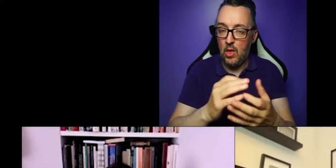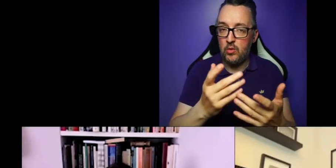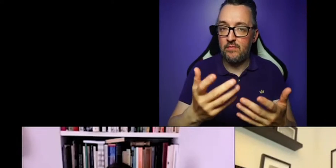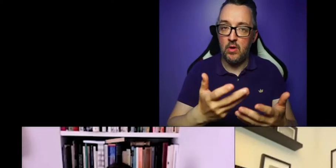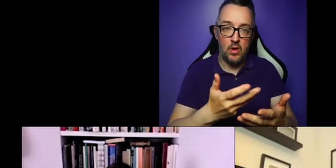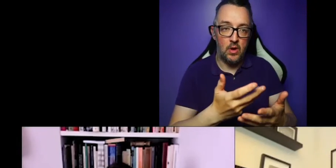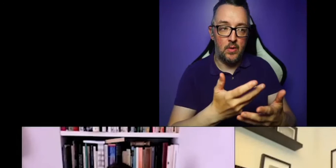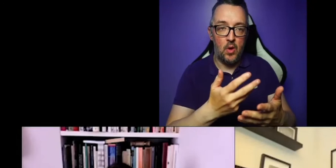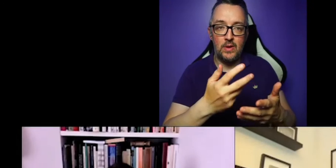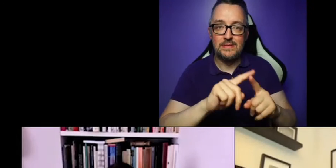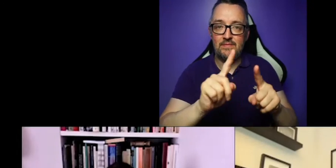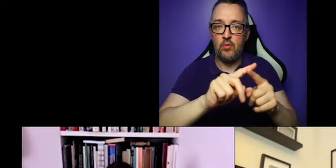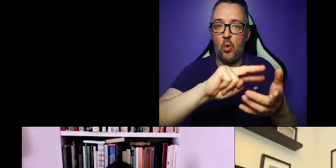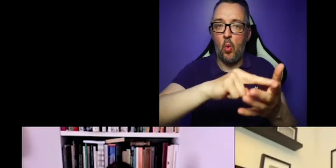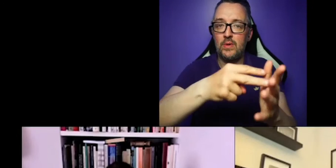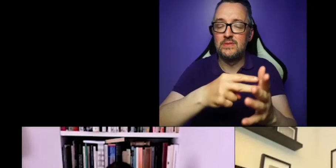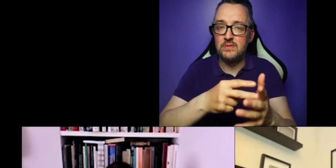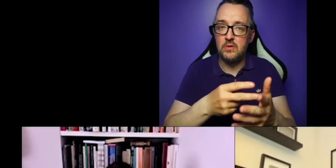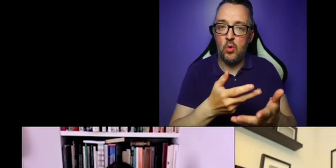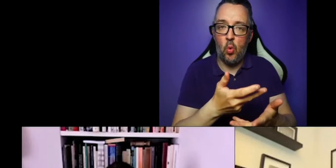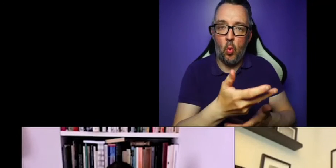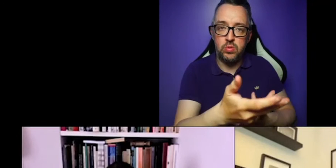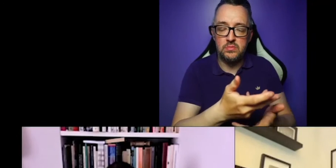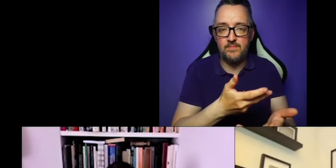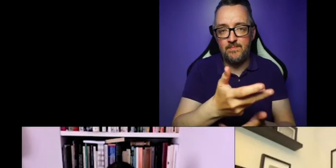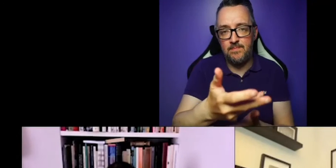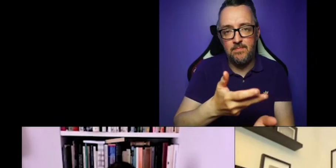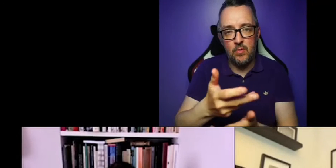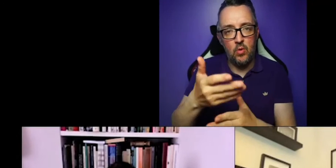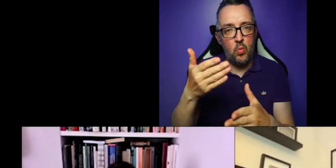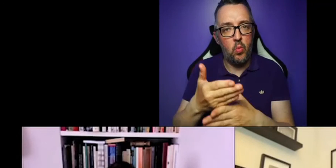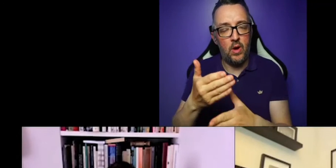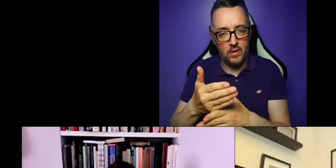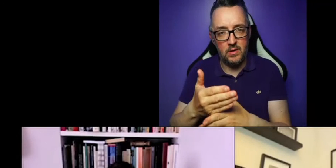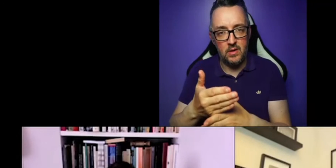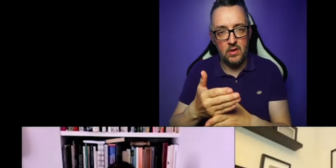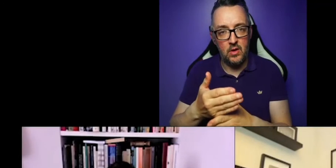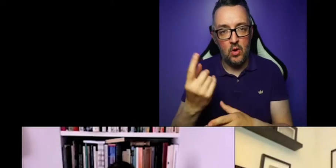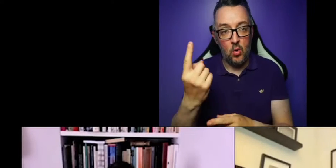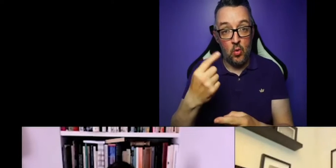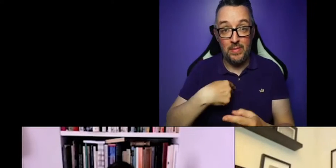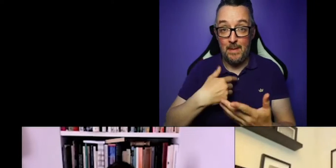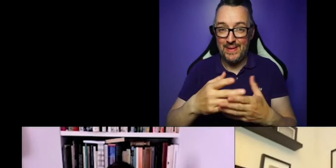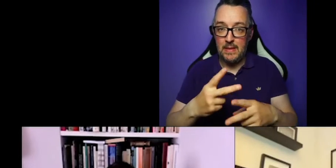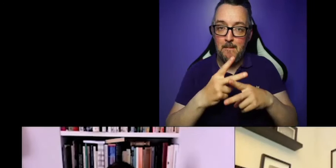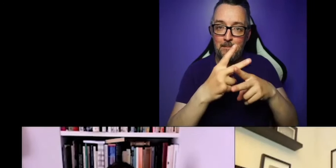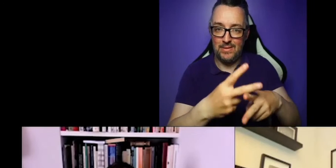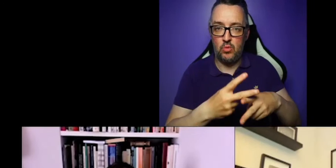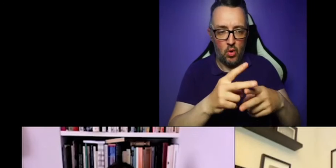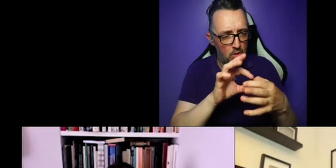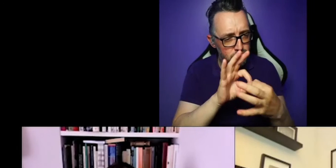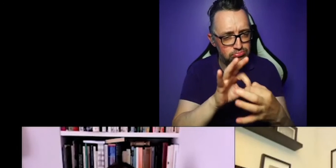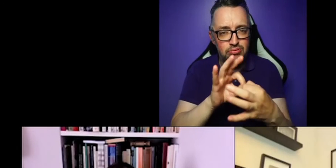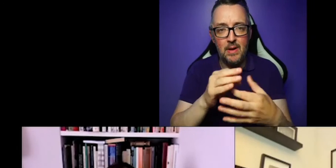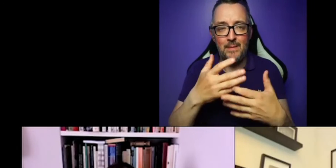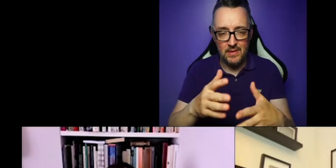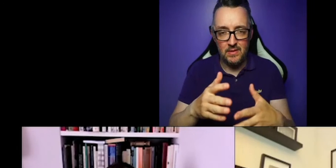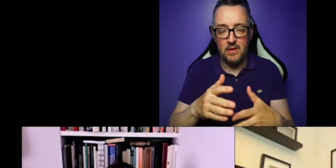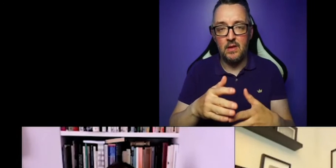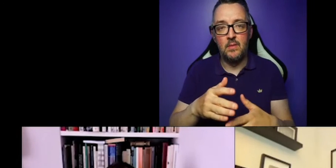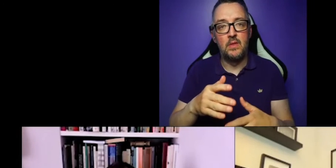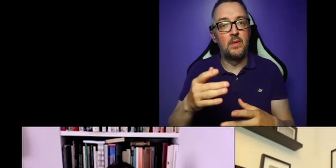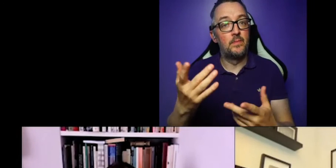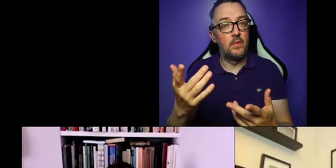I do with organisations supporting neurodivergent creatives and all the people that I've mentored. Mm-hmm. And